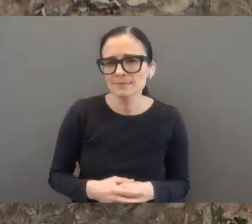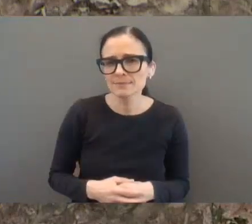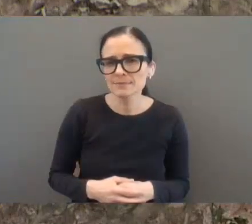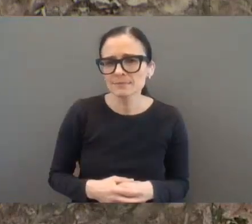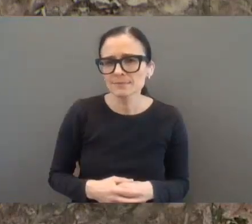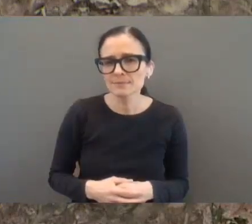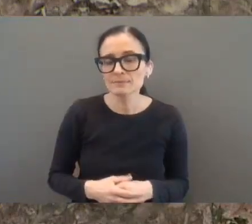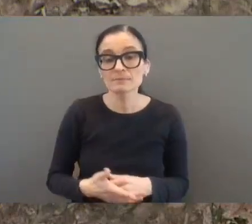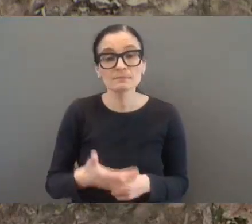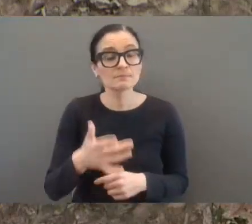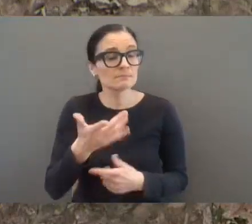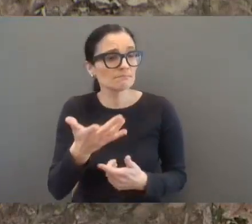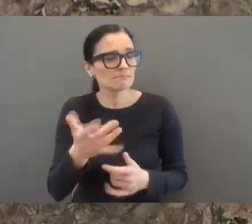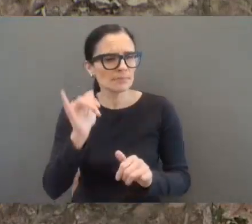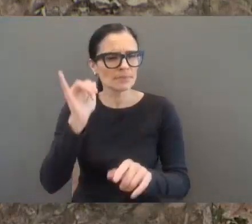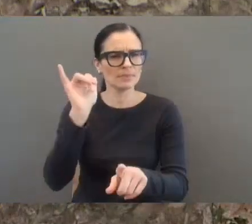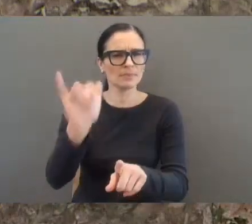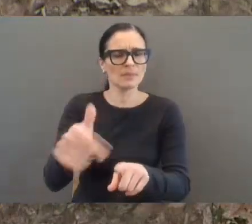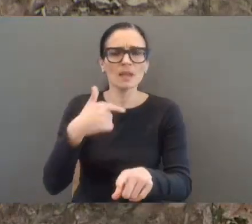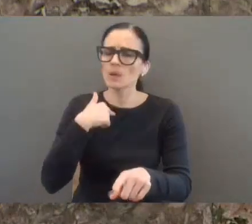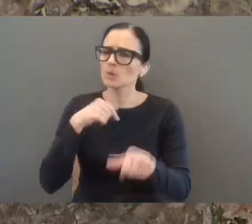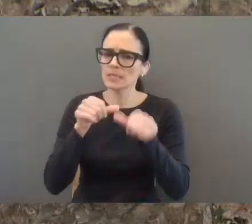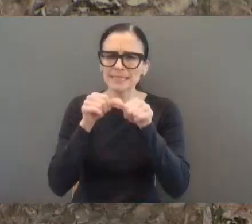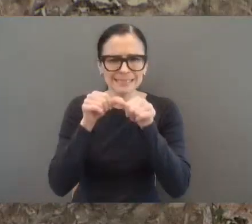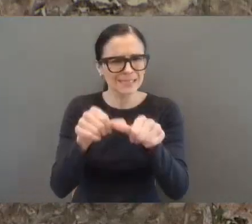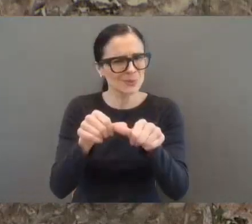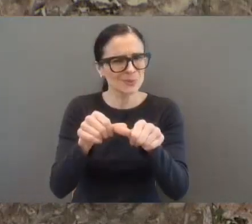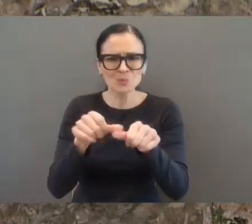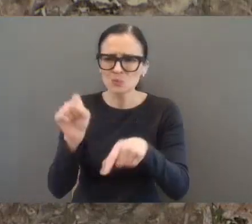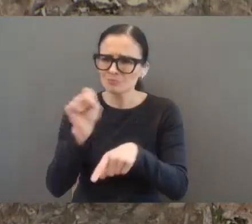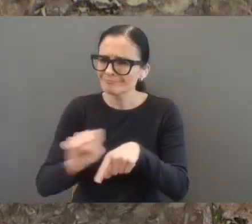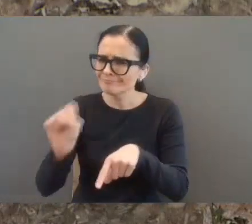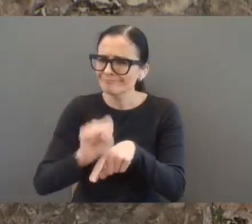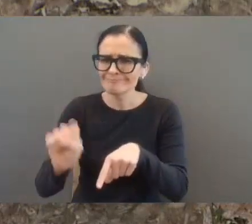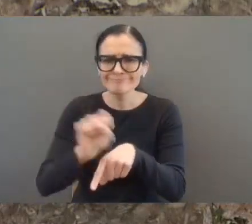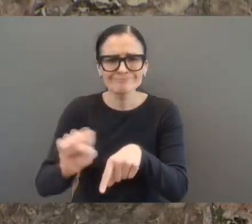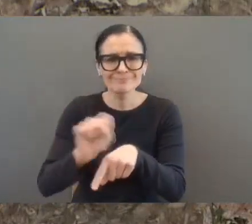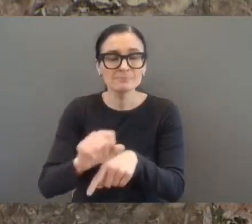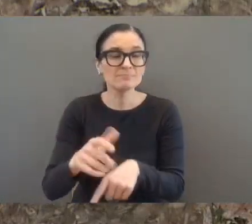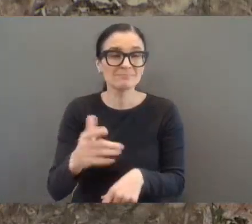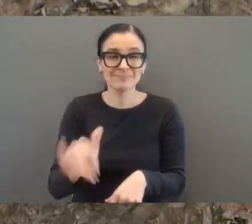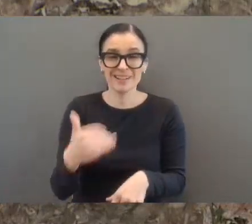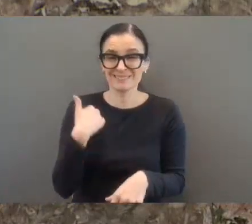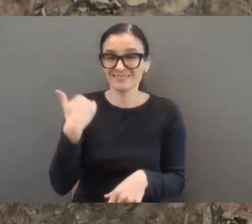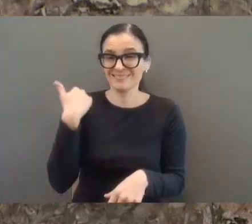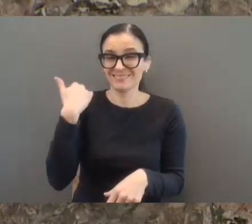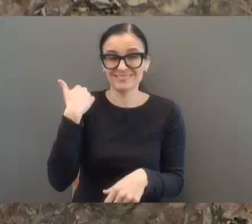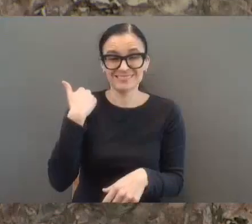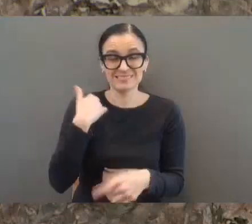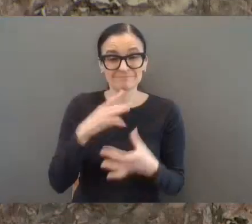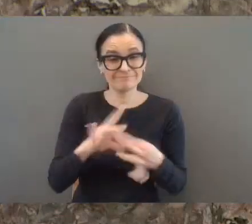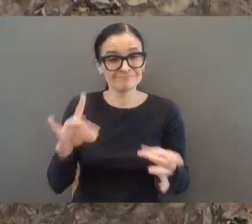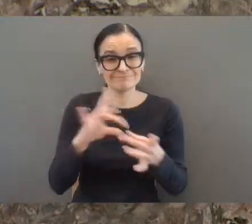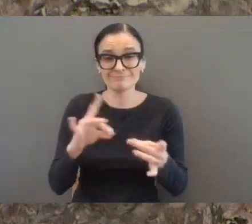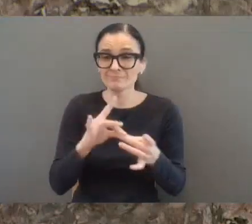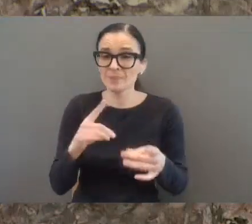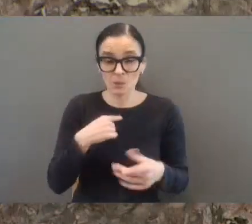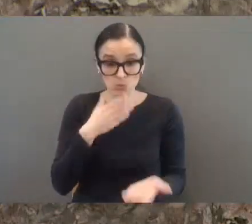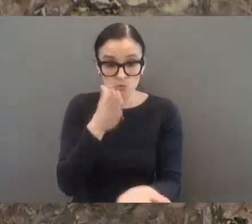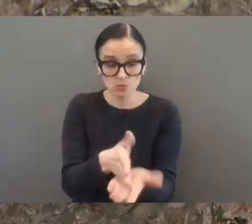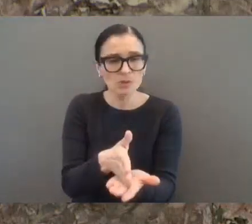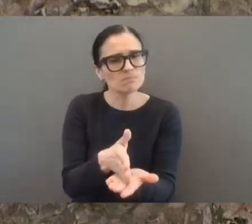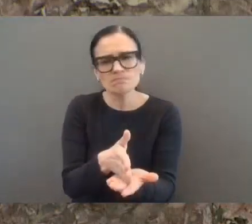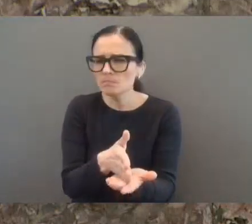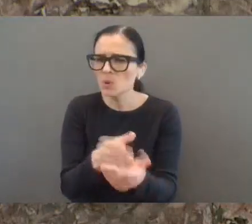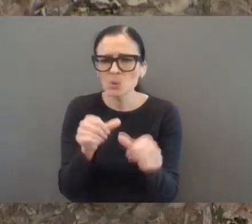work that I've been speaking about this morning. Mr. Speaker, we're not going to stop this work, but we're also going to continue to do other things to build out